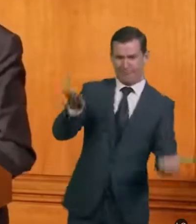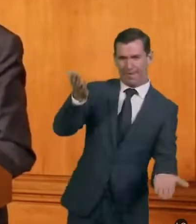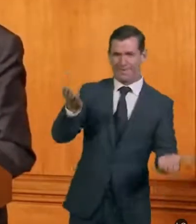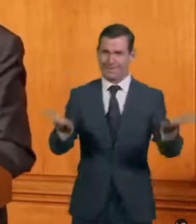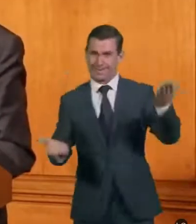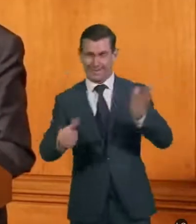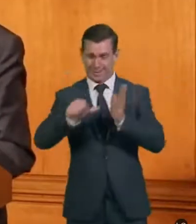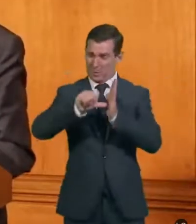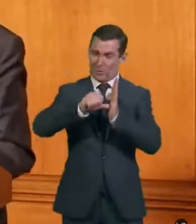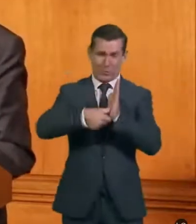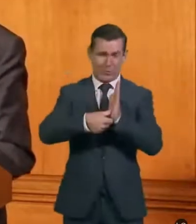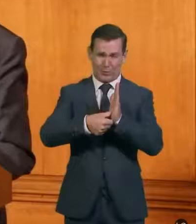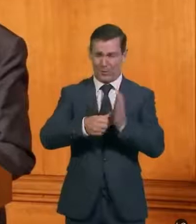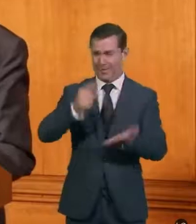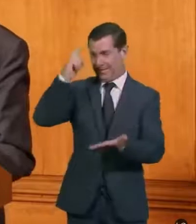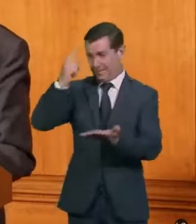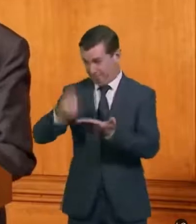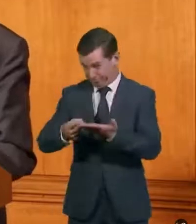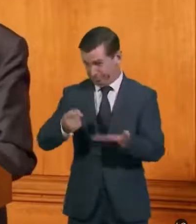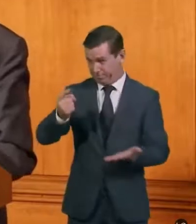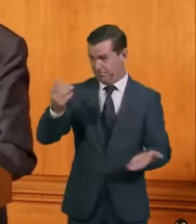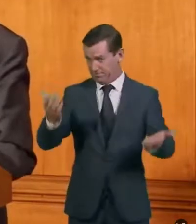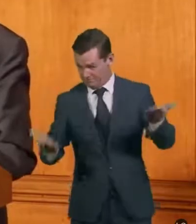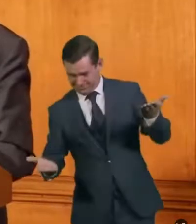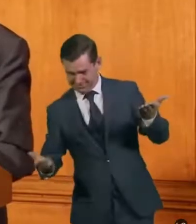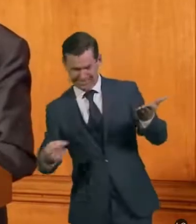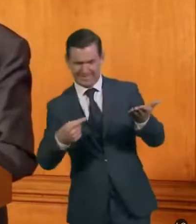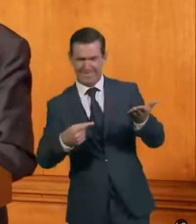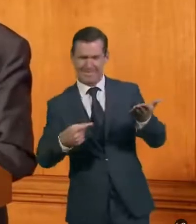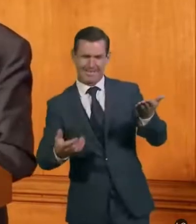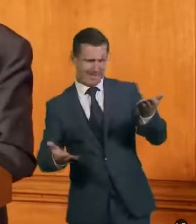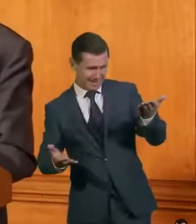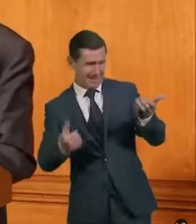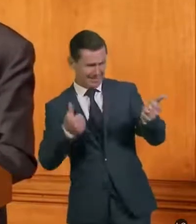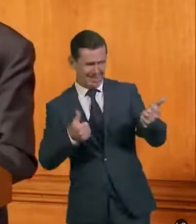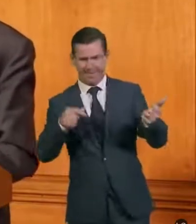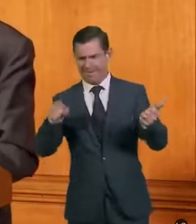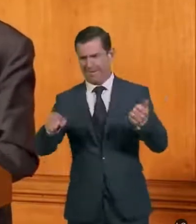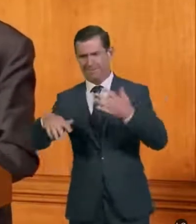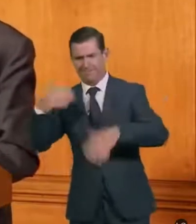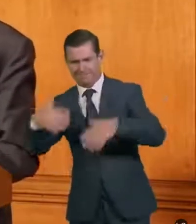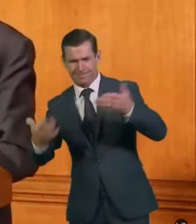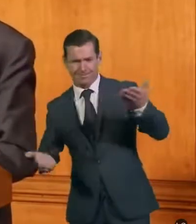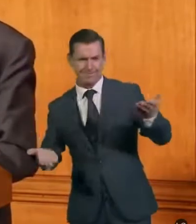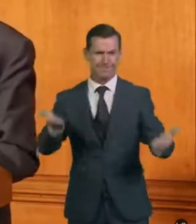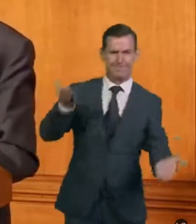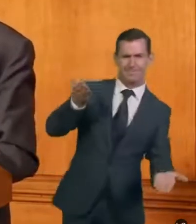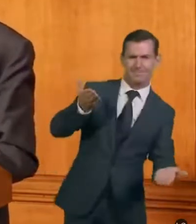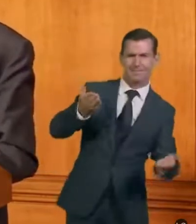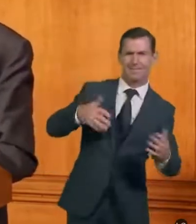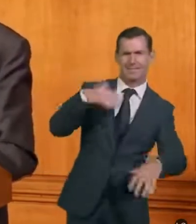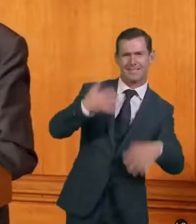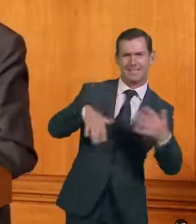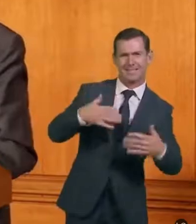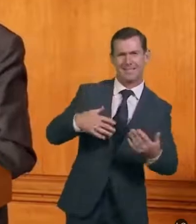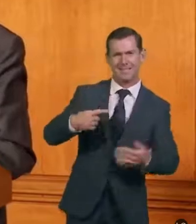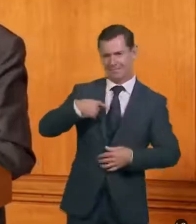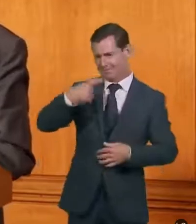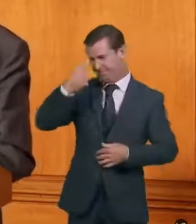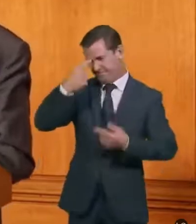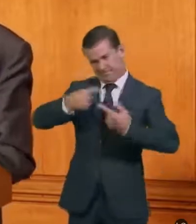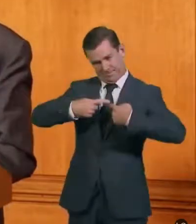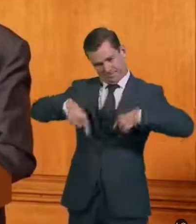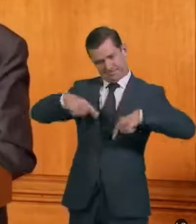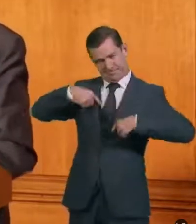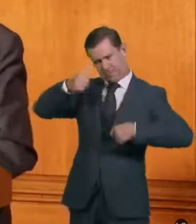illustrated. From a purely epidemiological point of view, it's important to go quite fast on this. It's important to make sure that